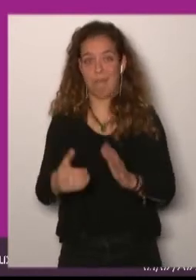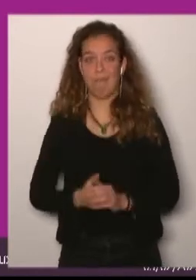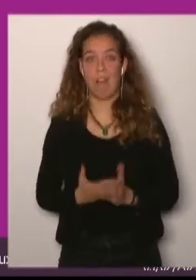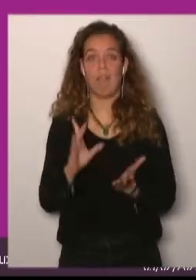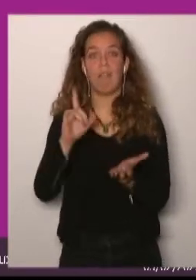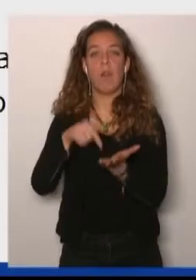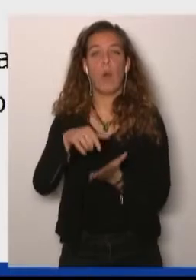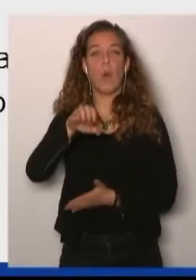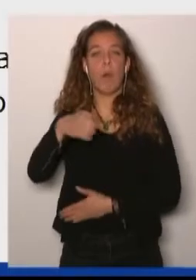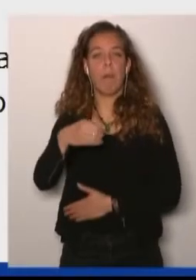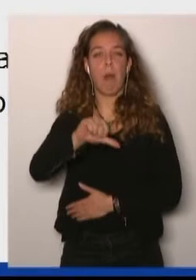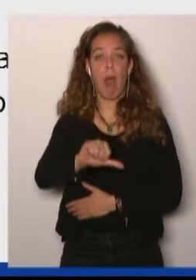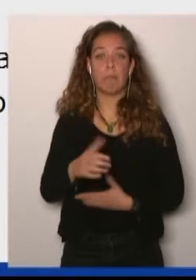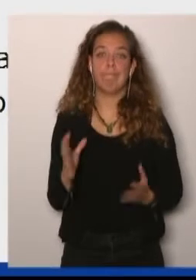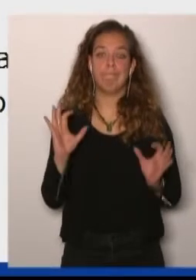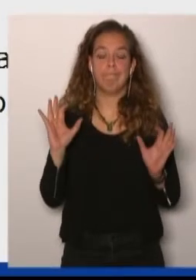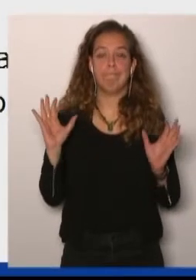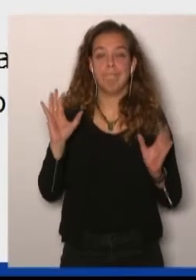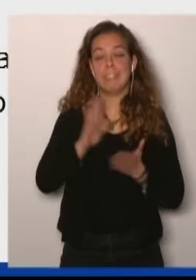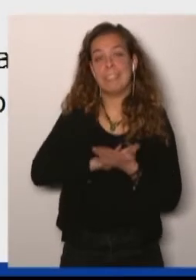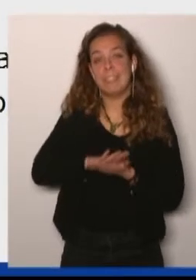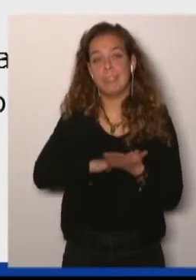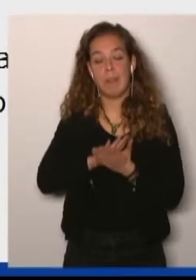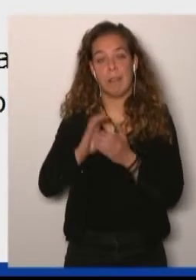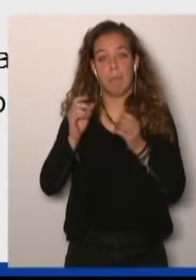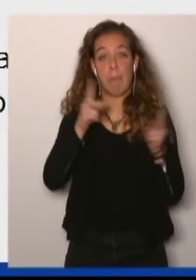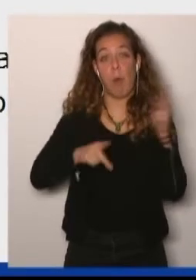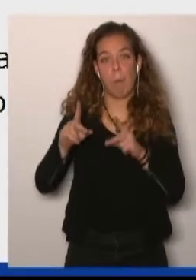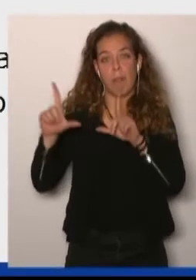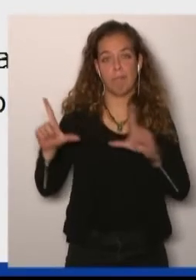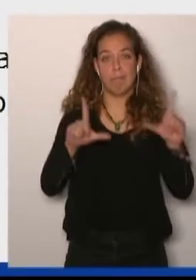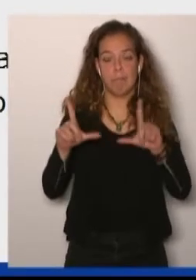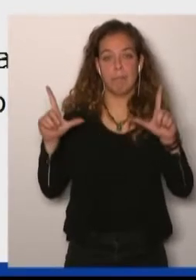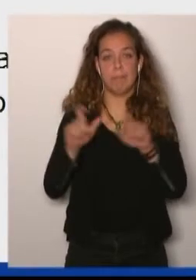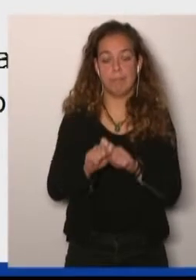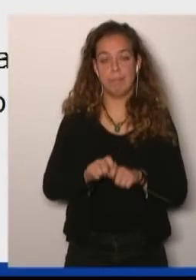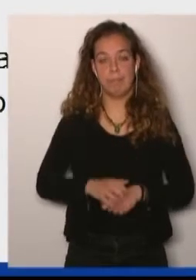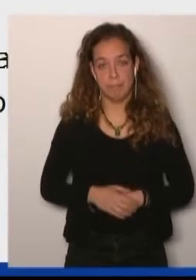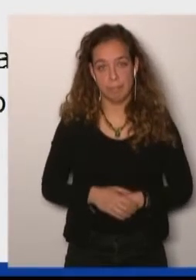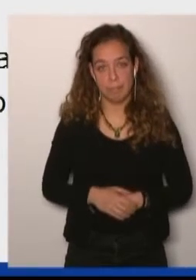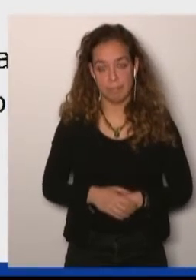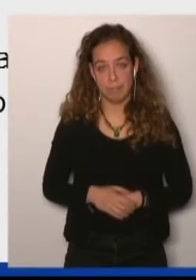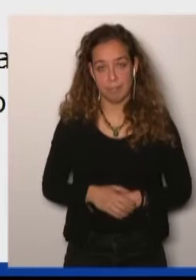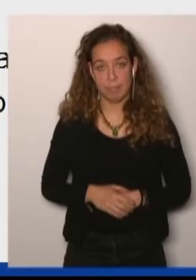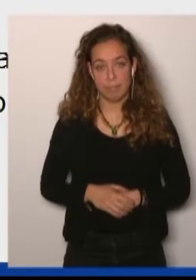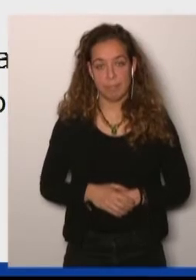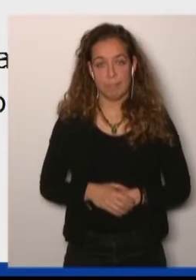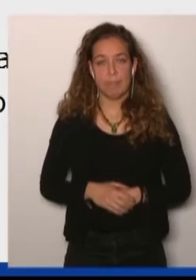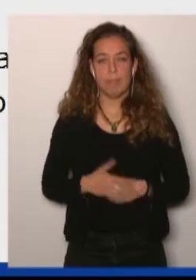slides actually. So, oh, yeah, we were just at the first pillar.